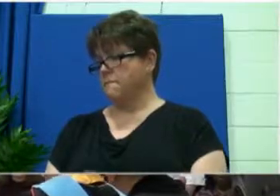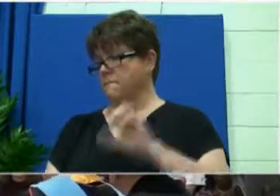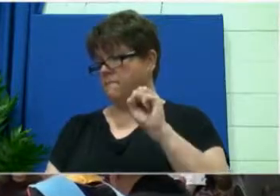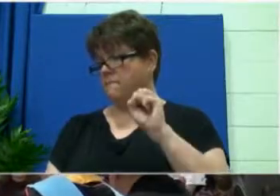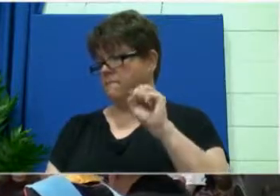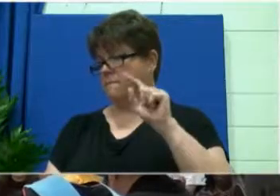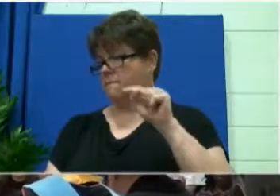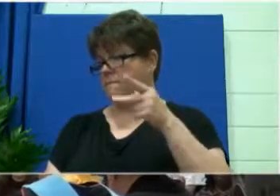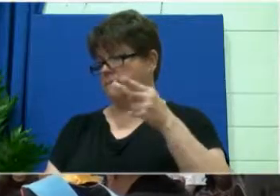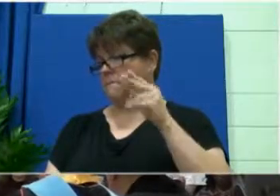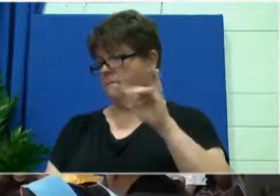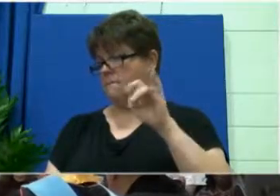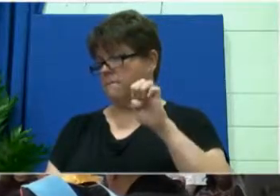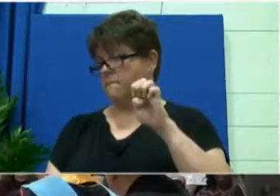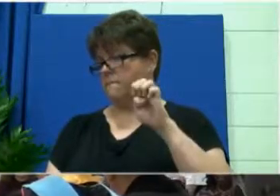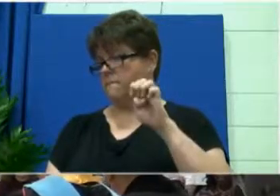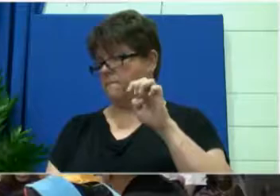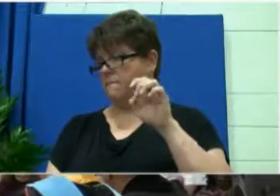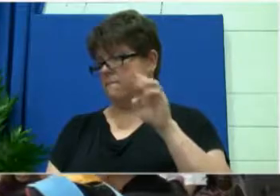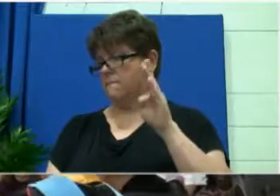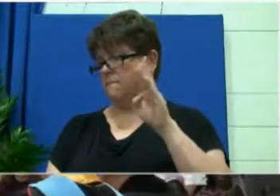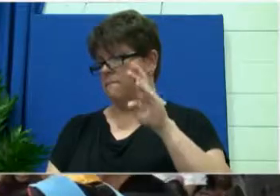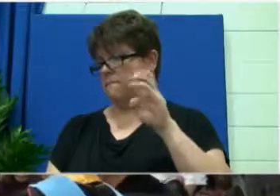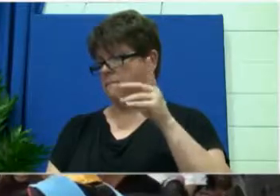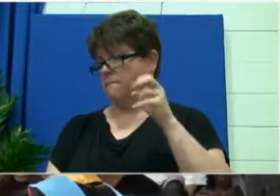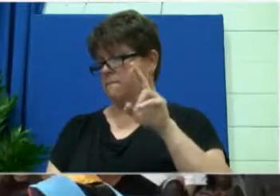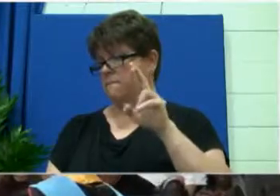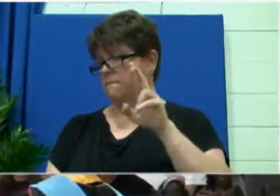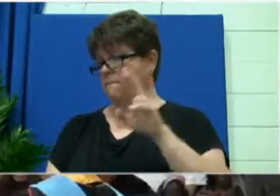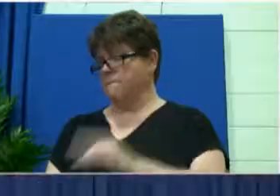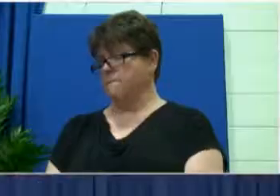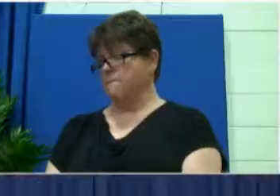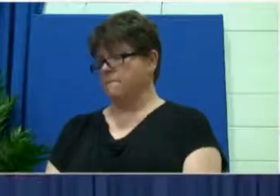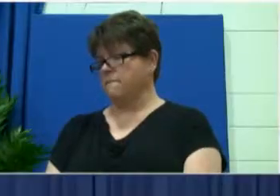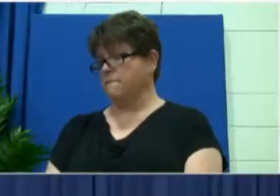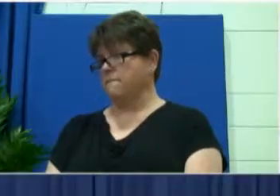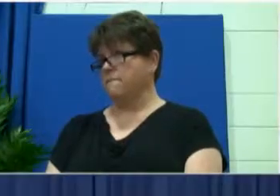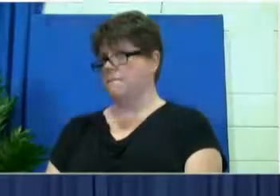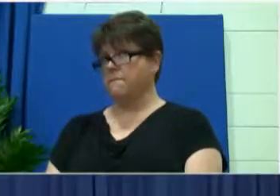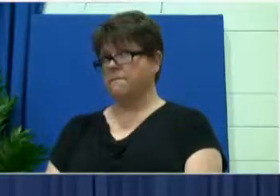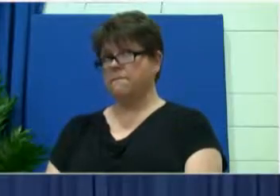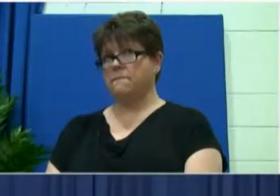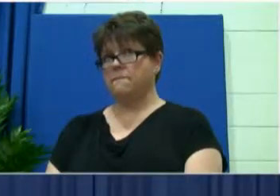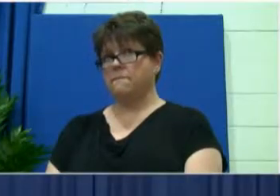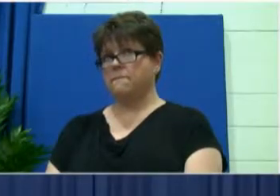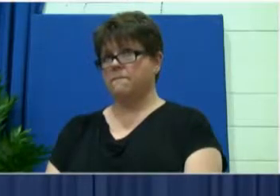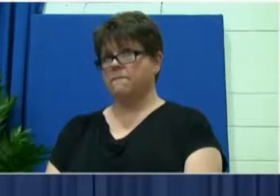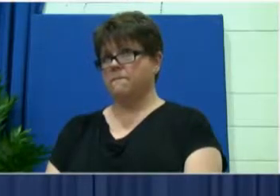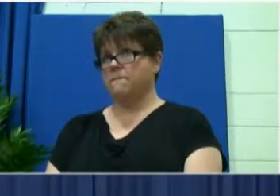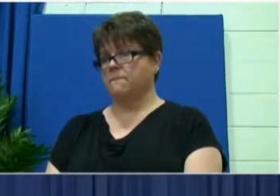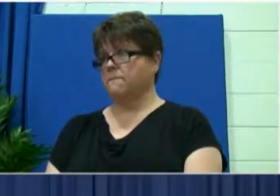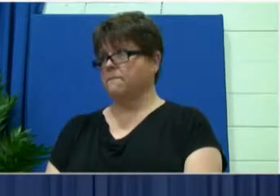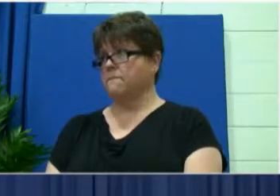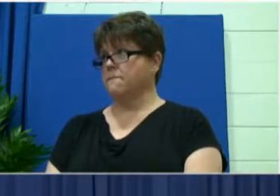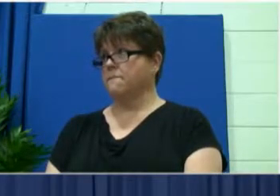Stephanie Ann Marie Berner, Phi Theta Kappa, Associate in Arts.